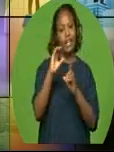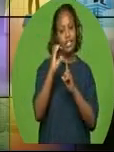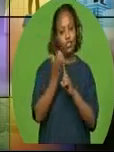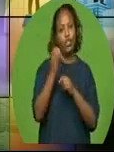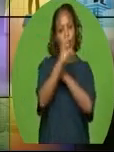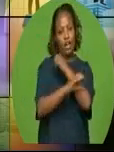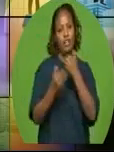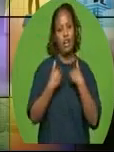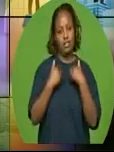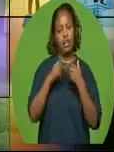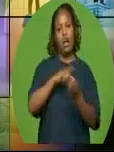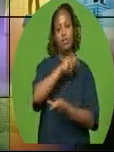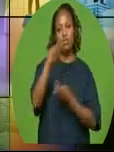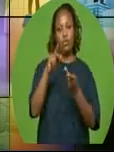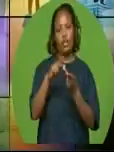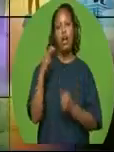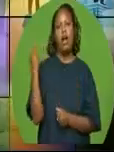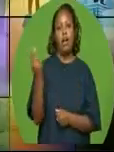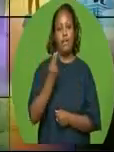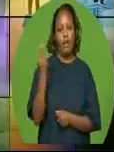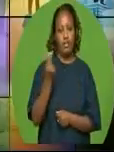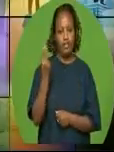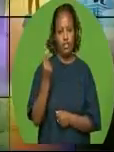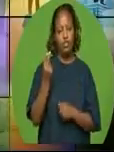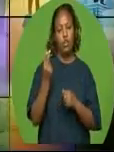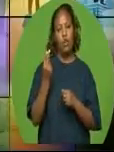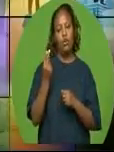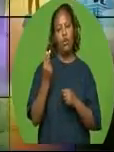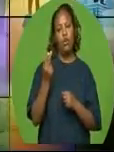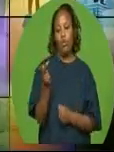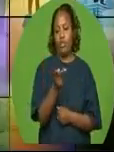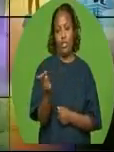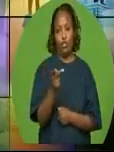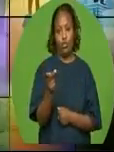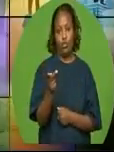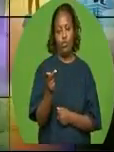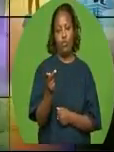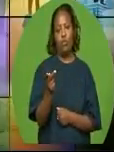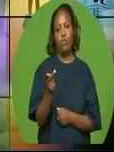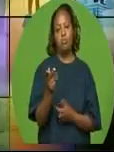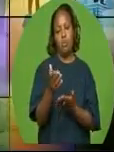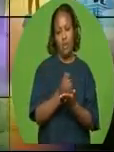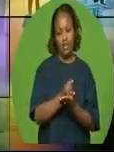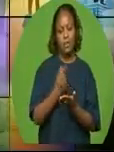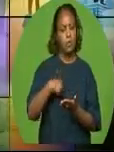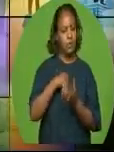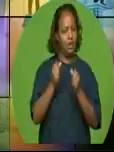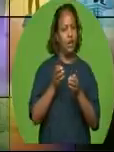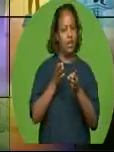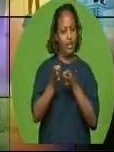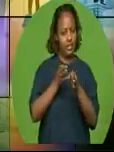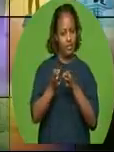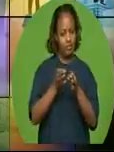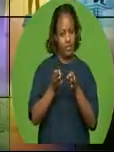in cases where a country has an absolute advantage over the two products. We